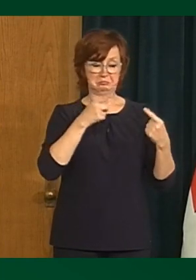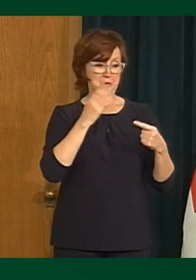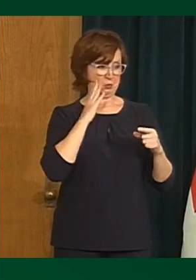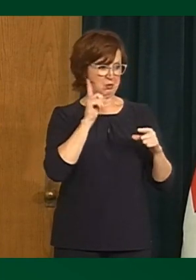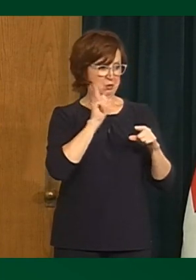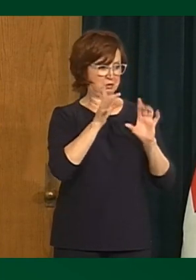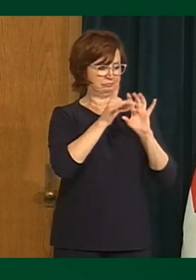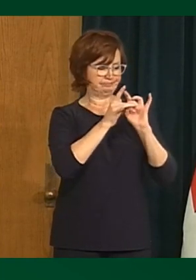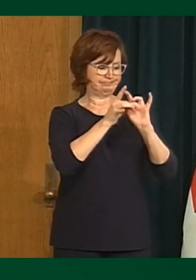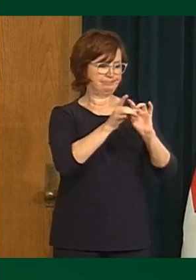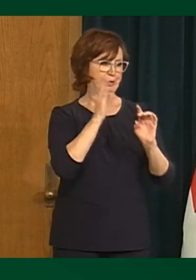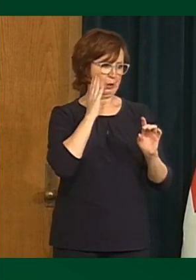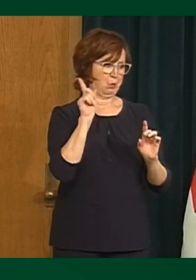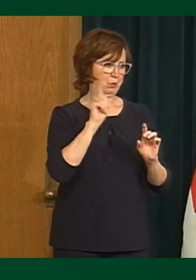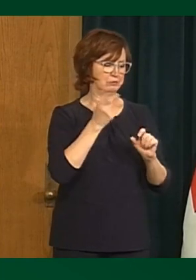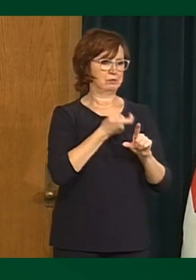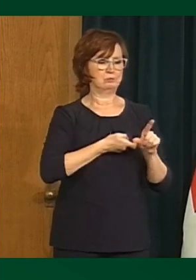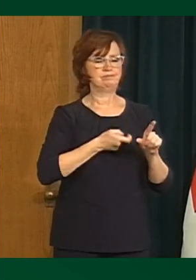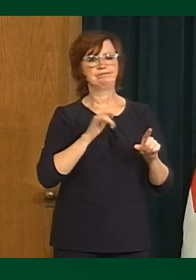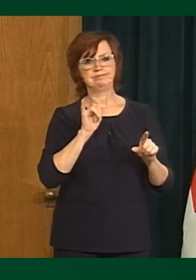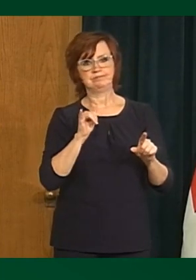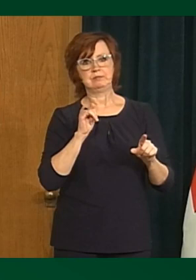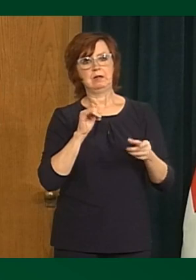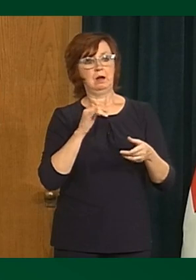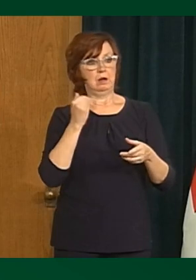people living in the Northwest, and then